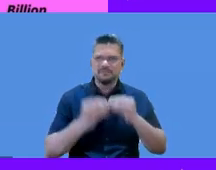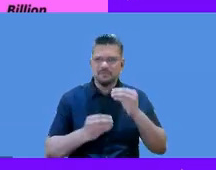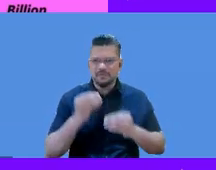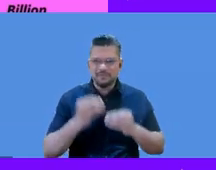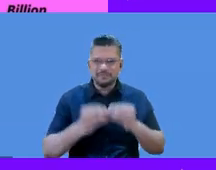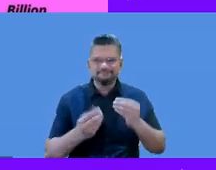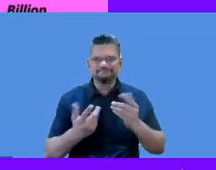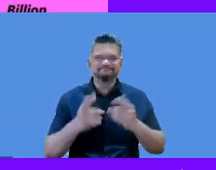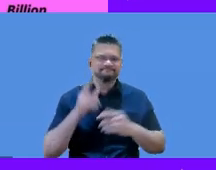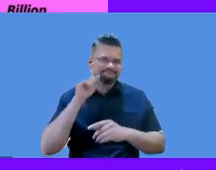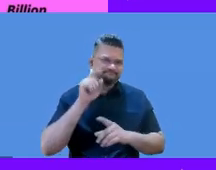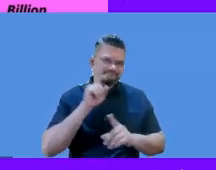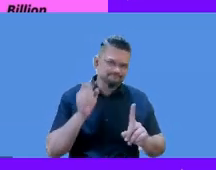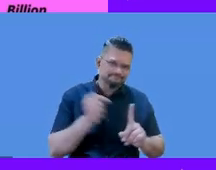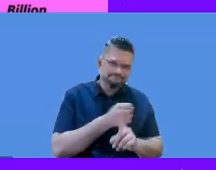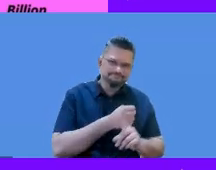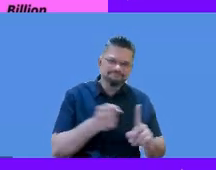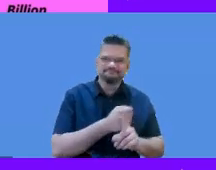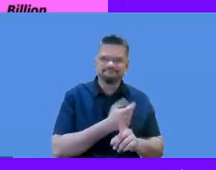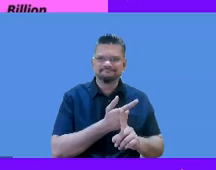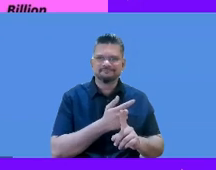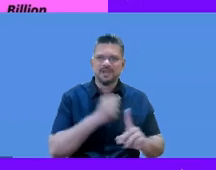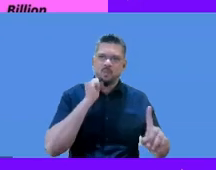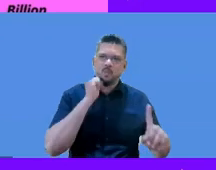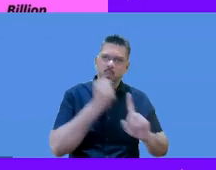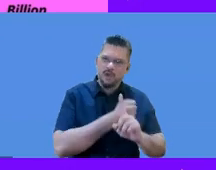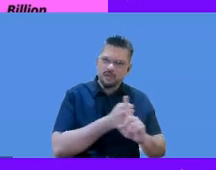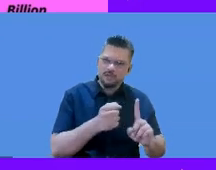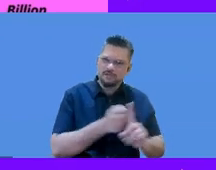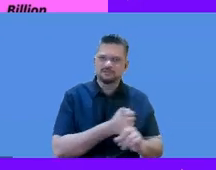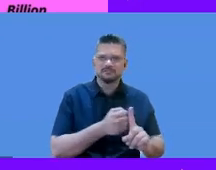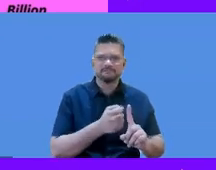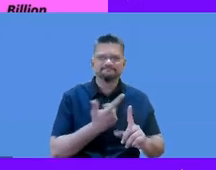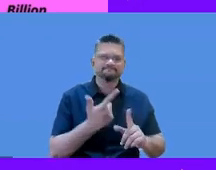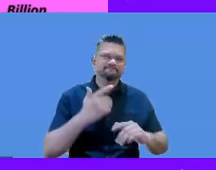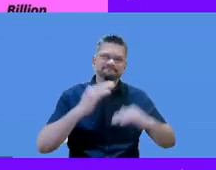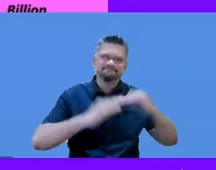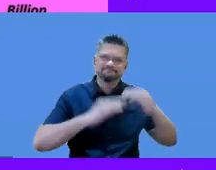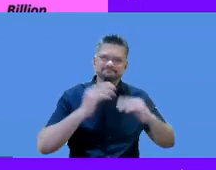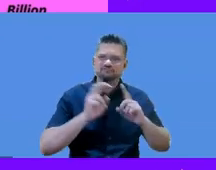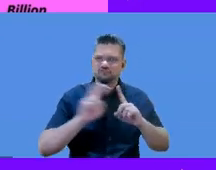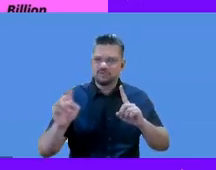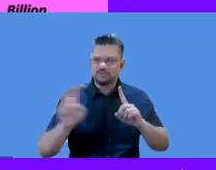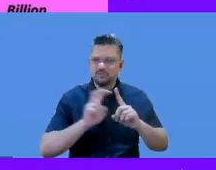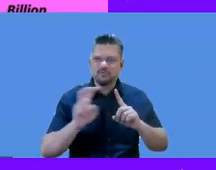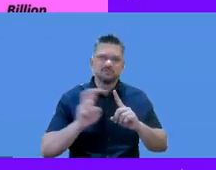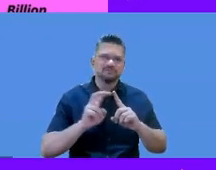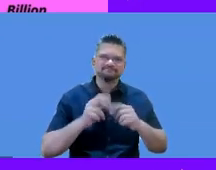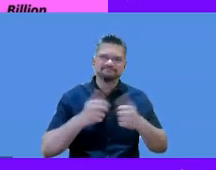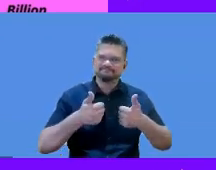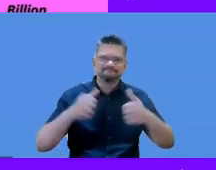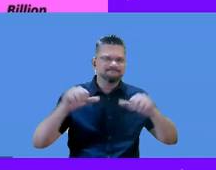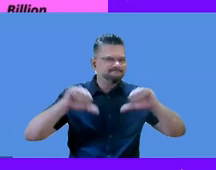violence, and actually poor or dangerous transport infrastructure, which are really pronounced barriers, particularly for young